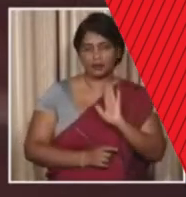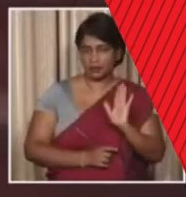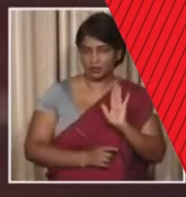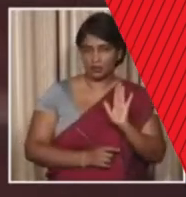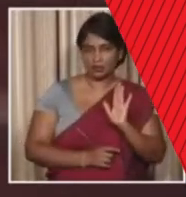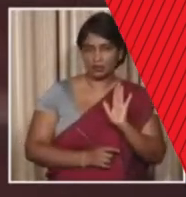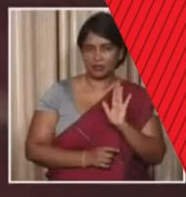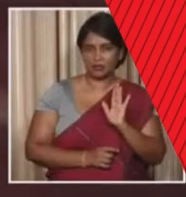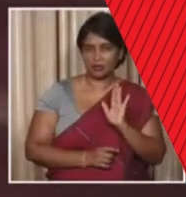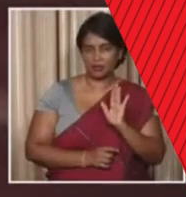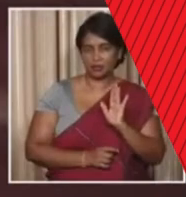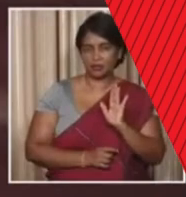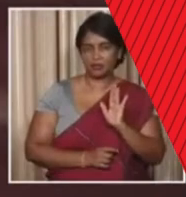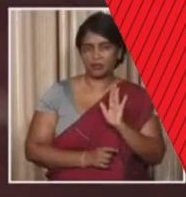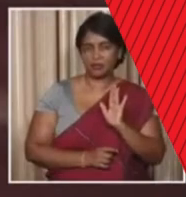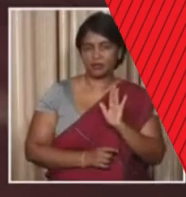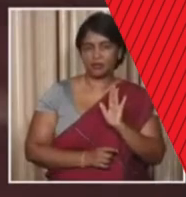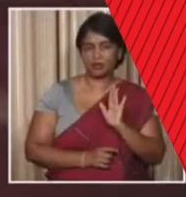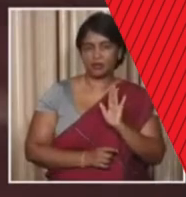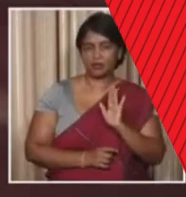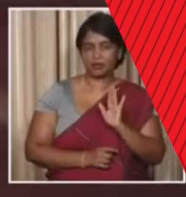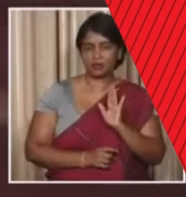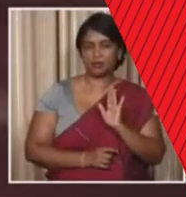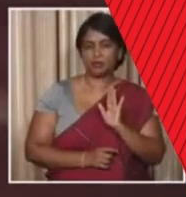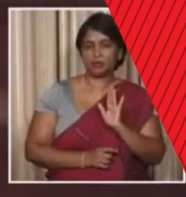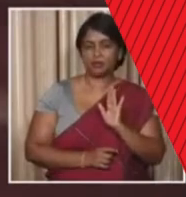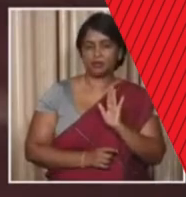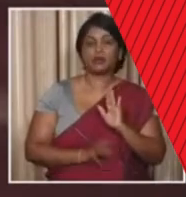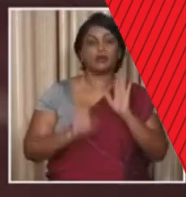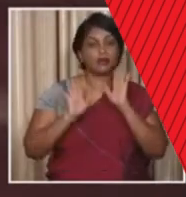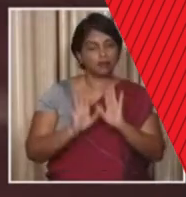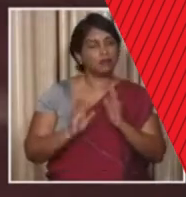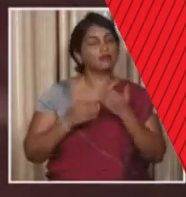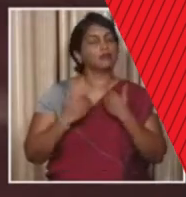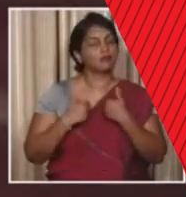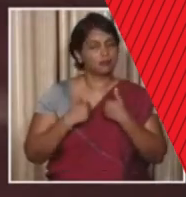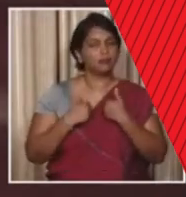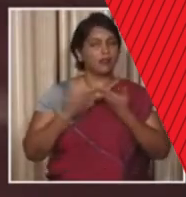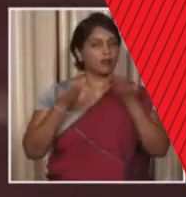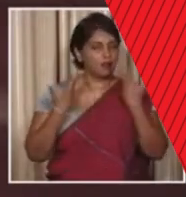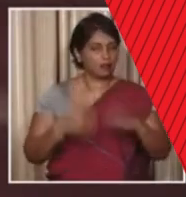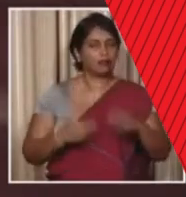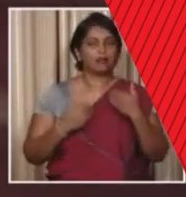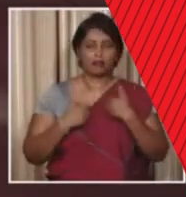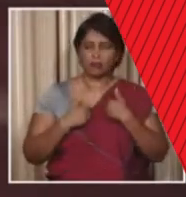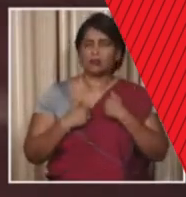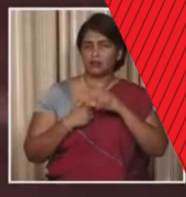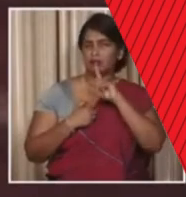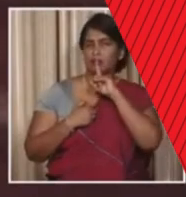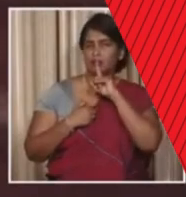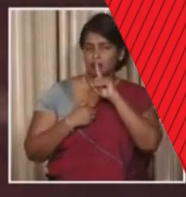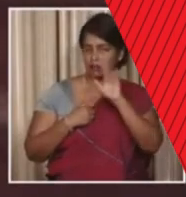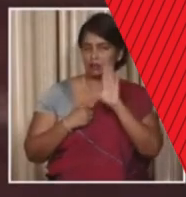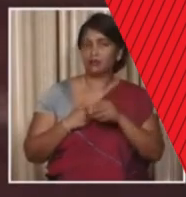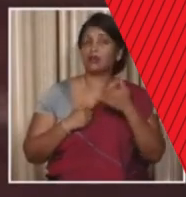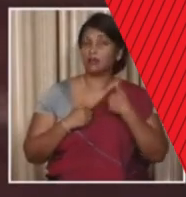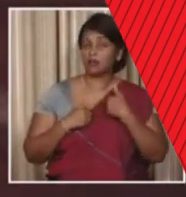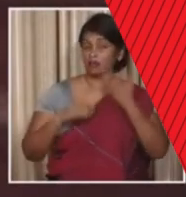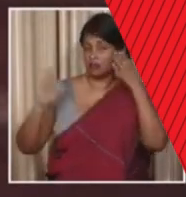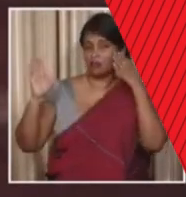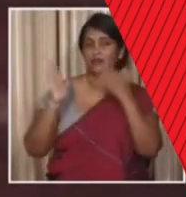have 2 more minutes Yes I would wind up madam but I would like to say I would like to reiterate that Sri